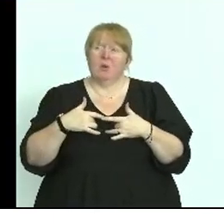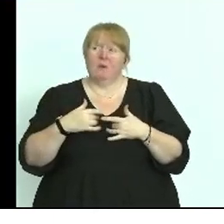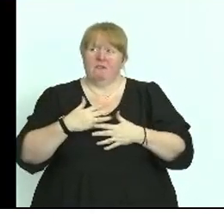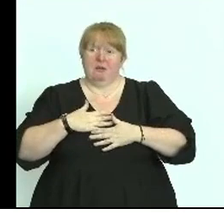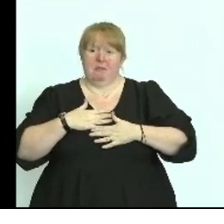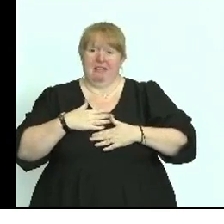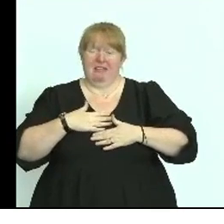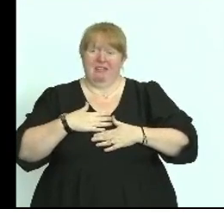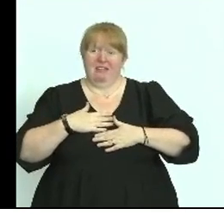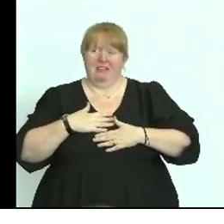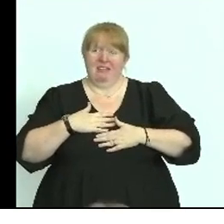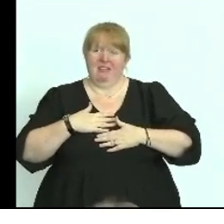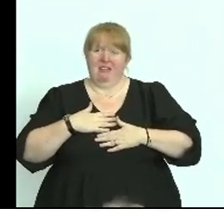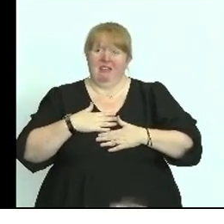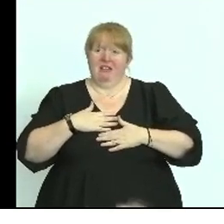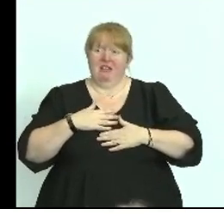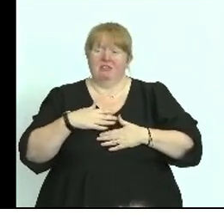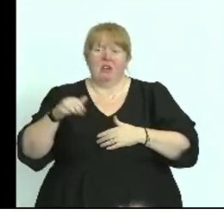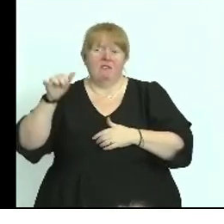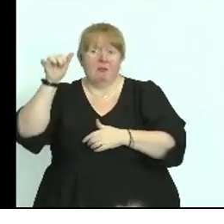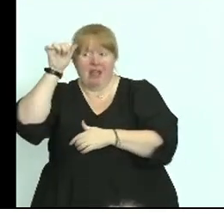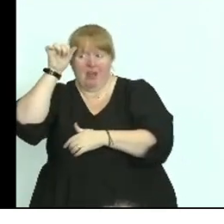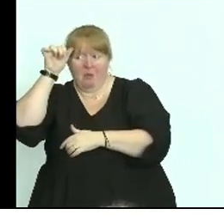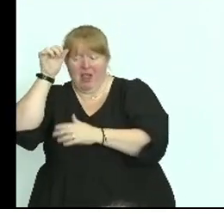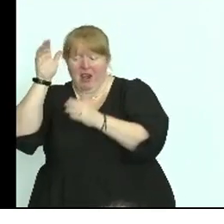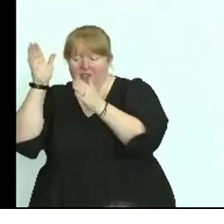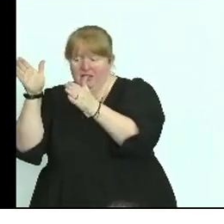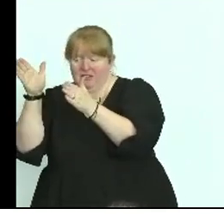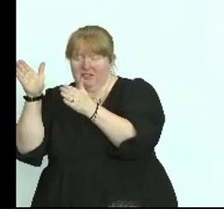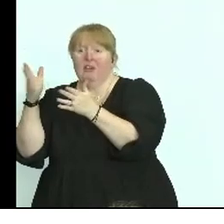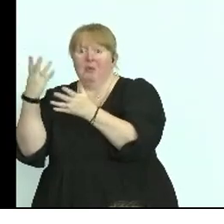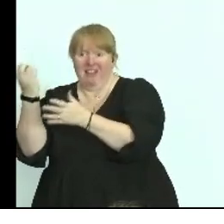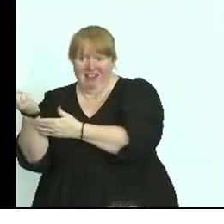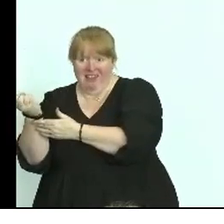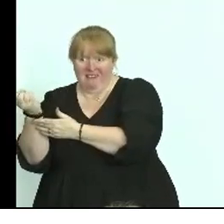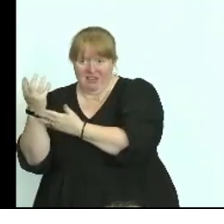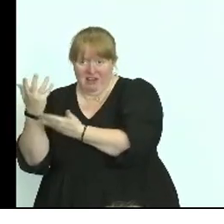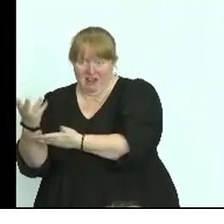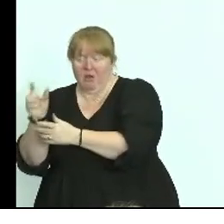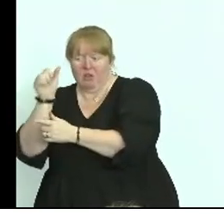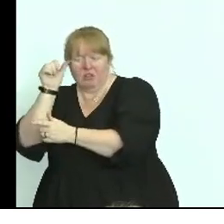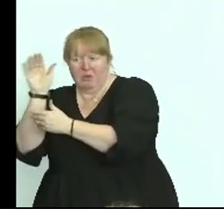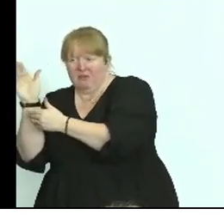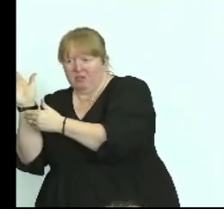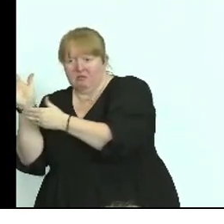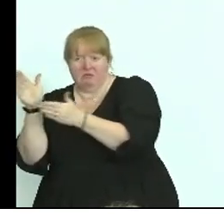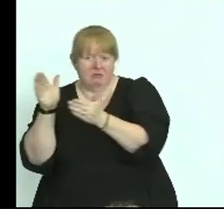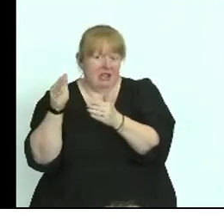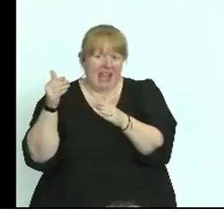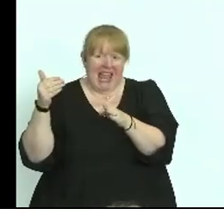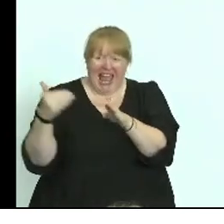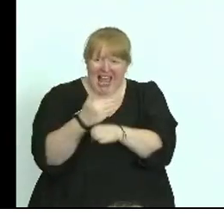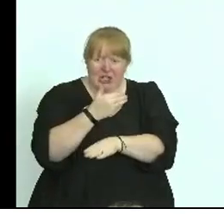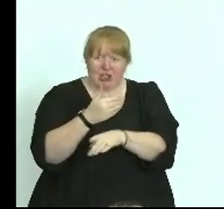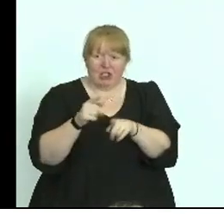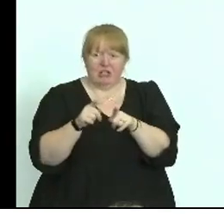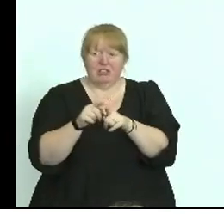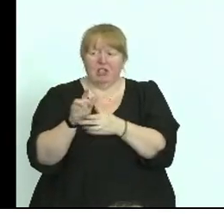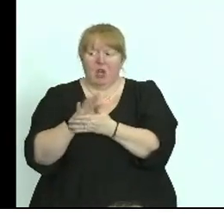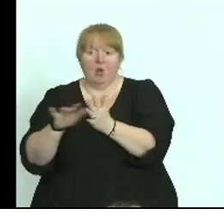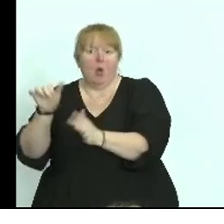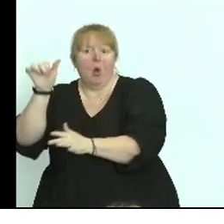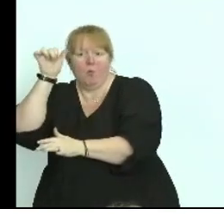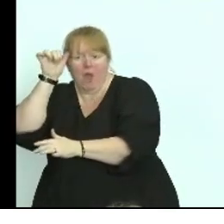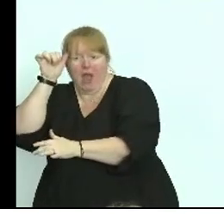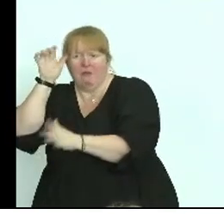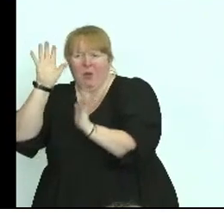for me is to move from awareness to action and not just be aware of it. You have to do something about it as well.